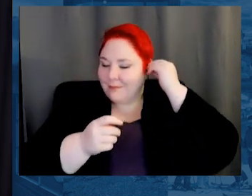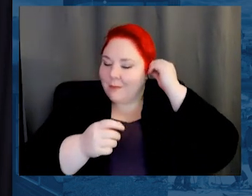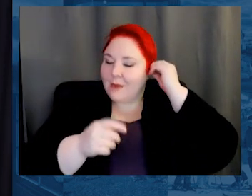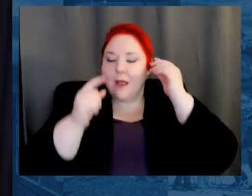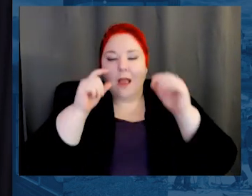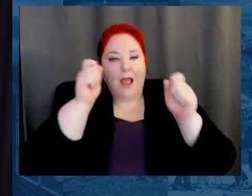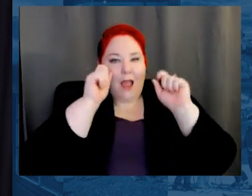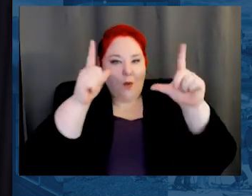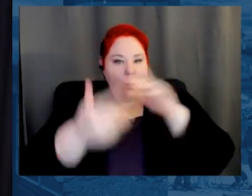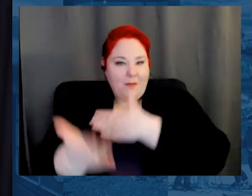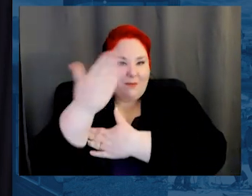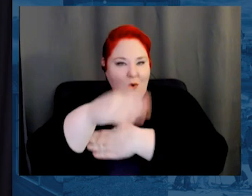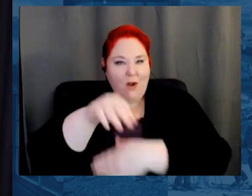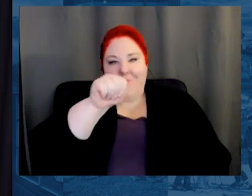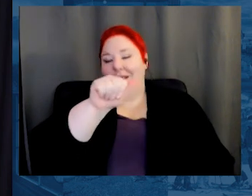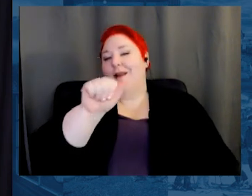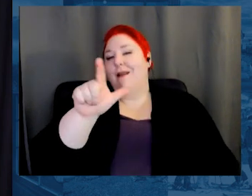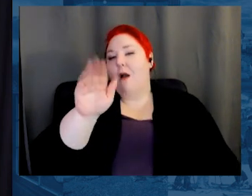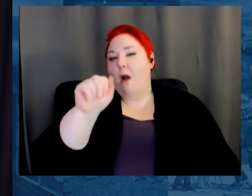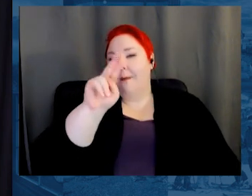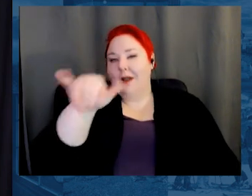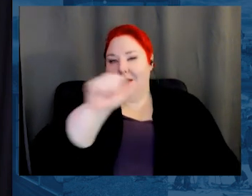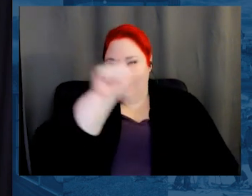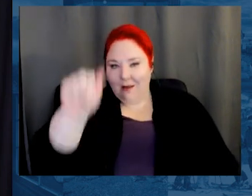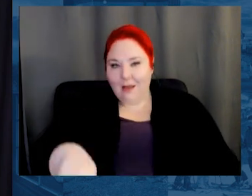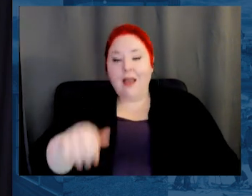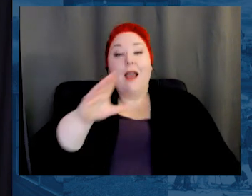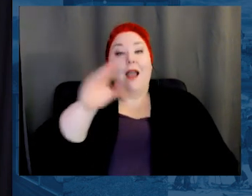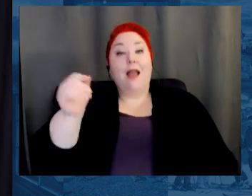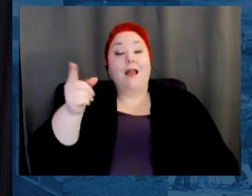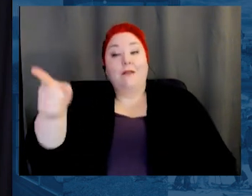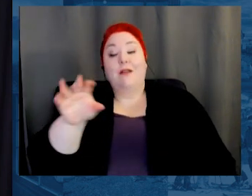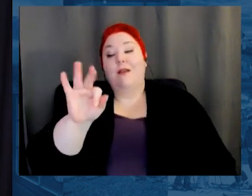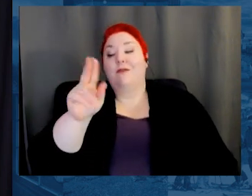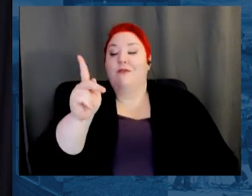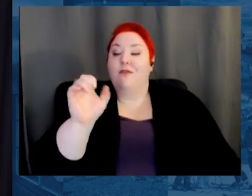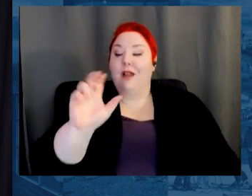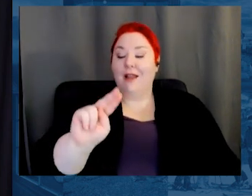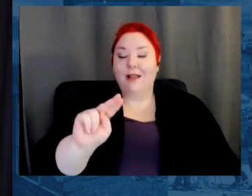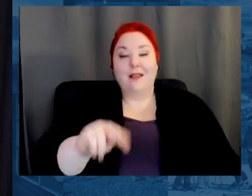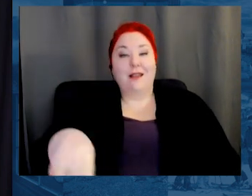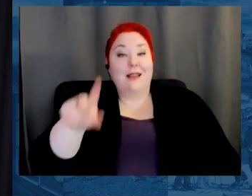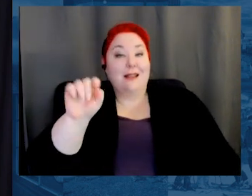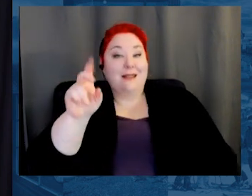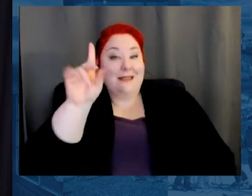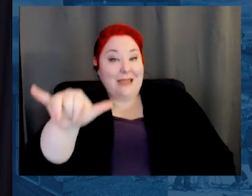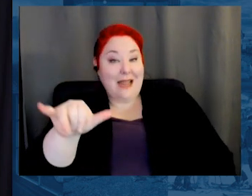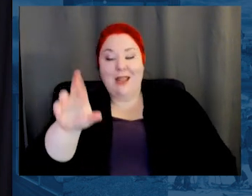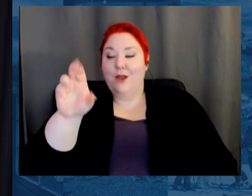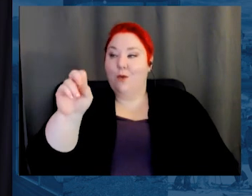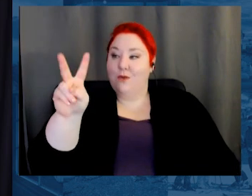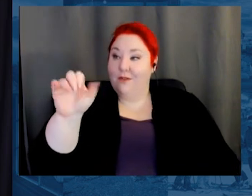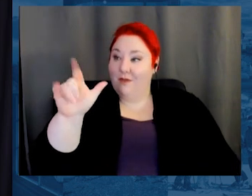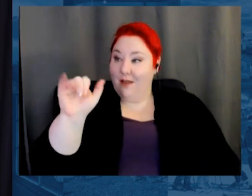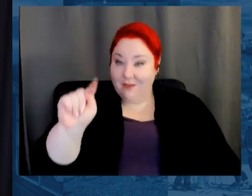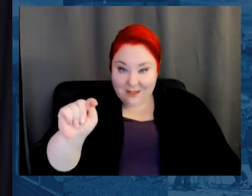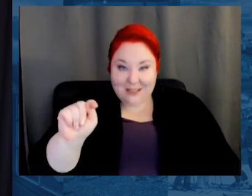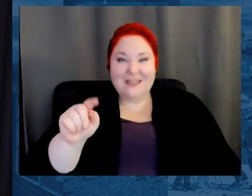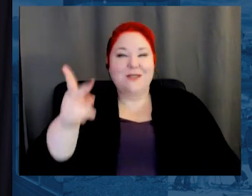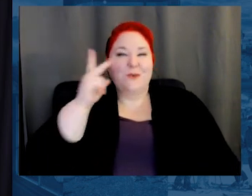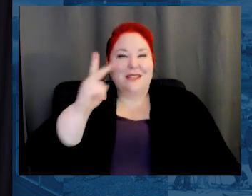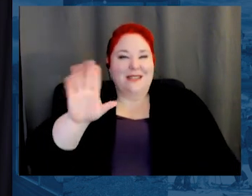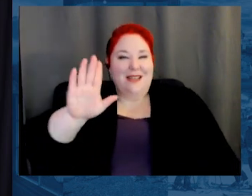that was once occupied by Franklin Roosevelt and Teddy Roosevelt. So I have all their images, their statues, their